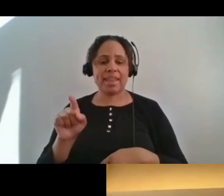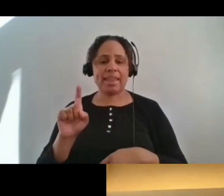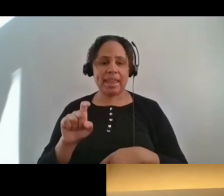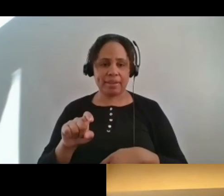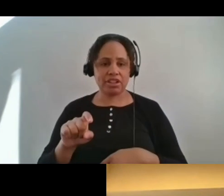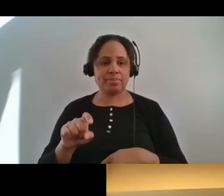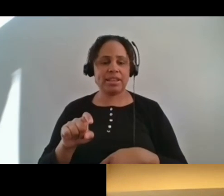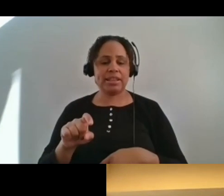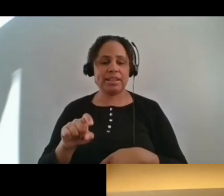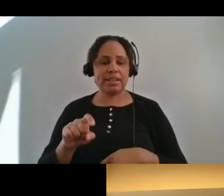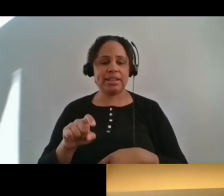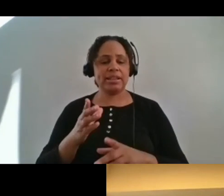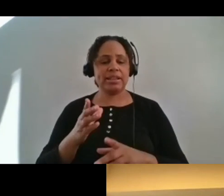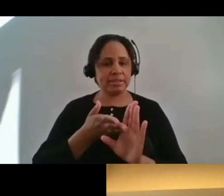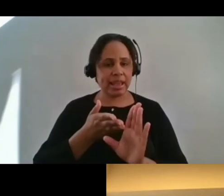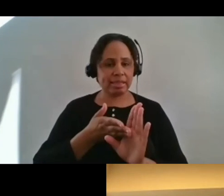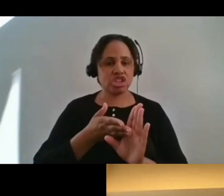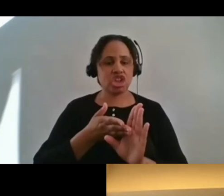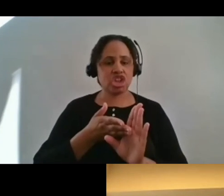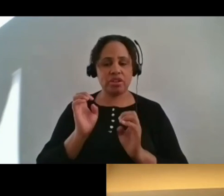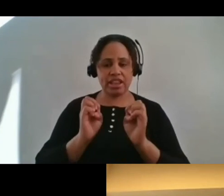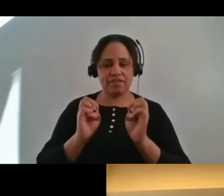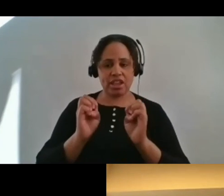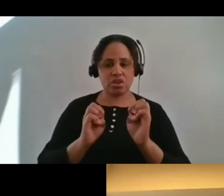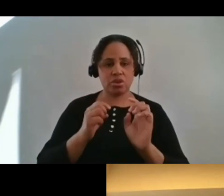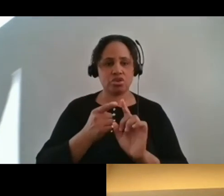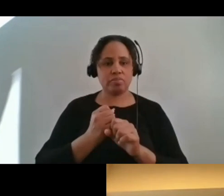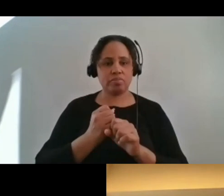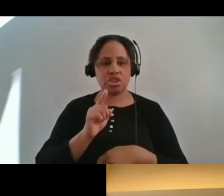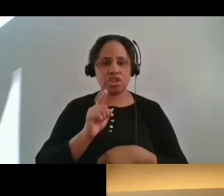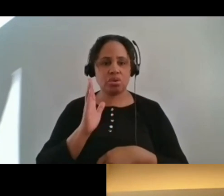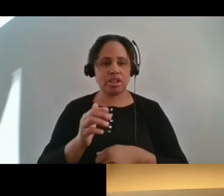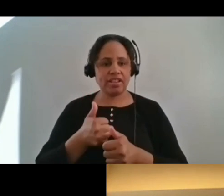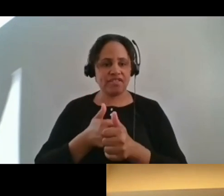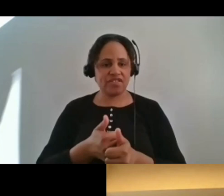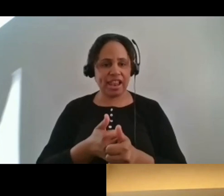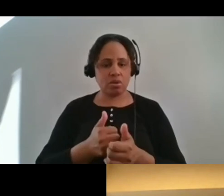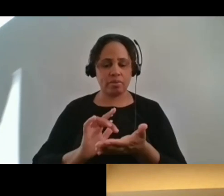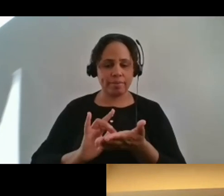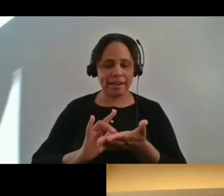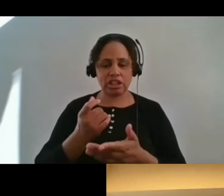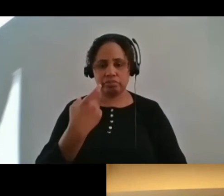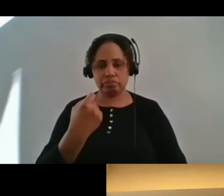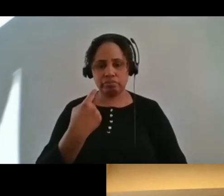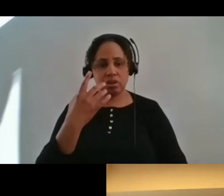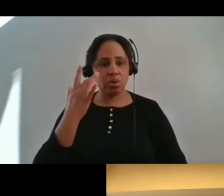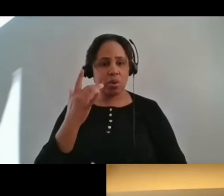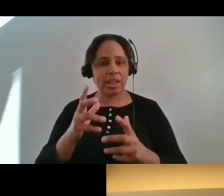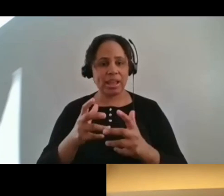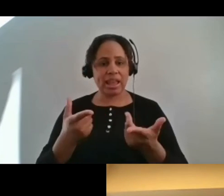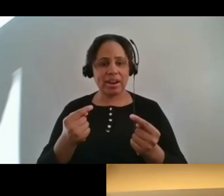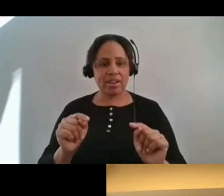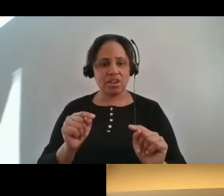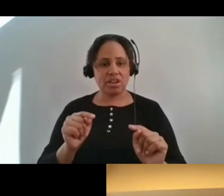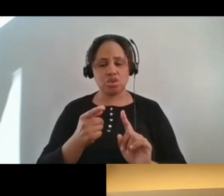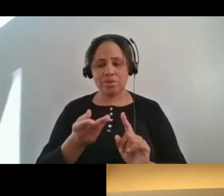be psychologically evaluated to ensure that they're going to be compliant with those medications, because a lot of effort is being put forth to give them the